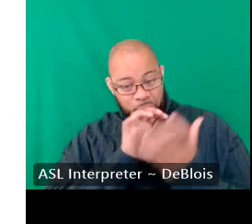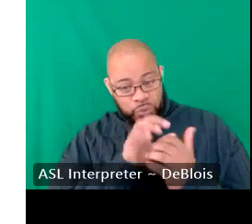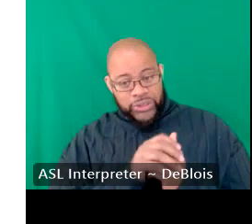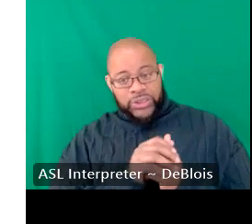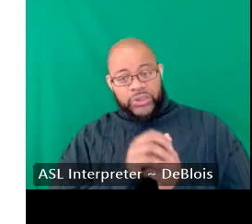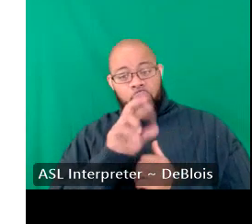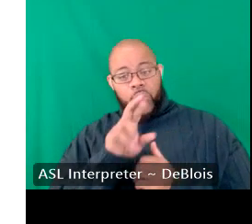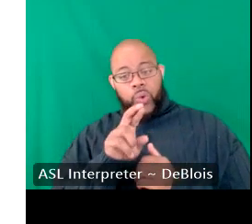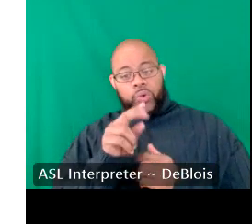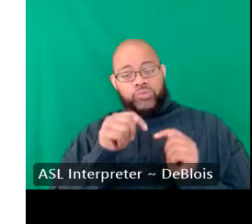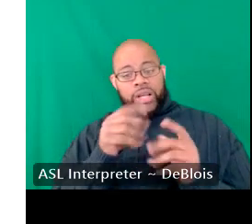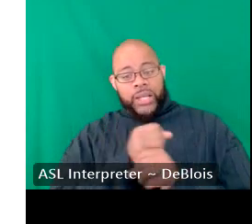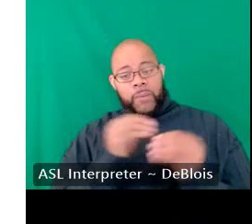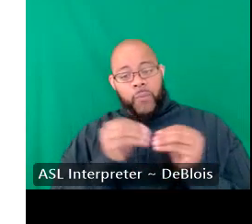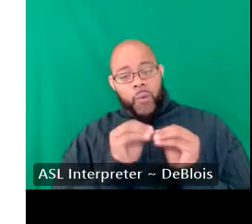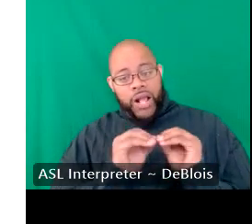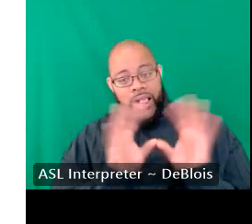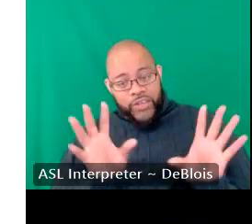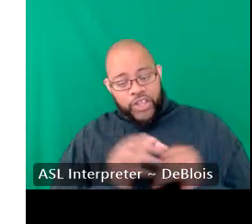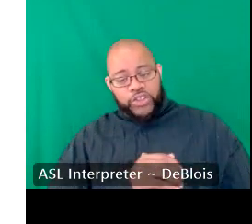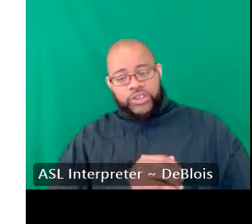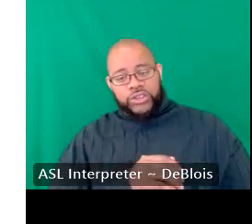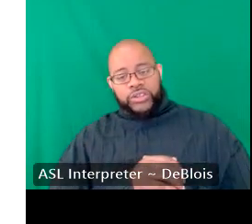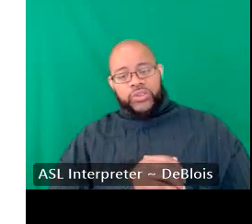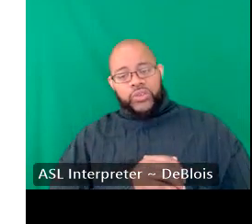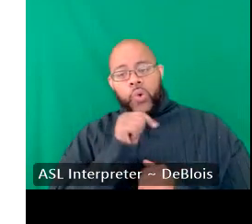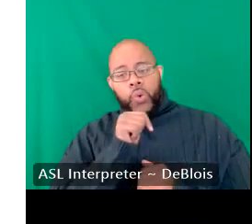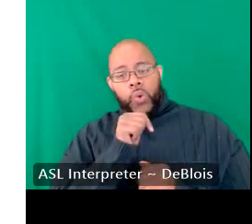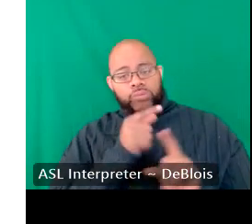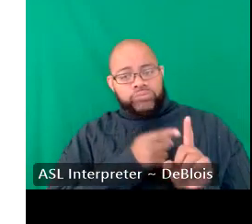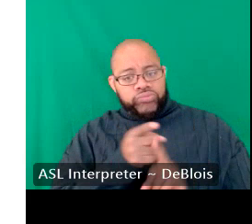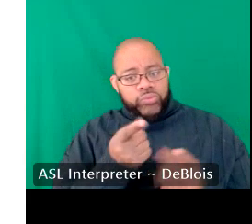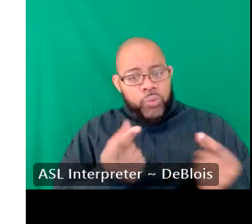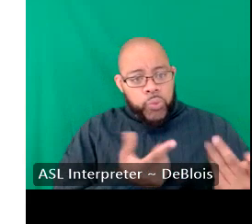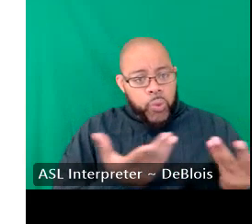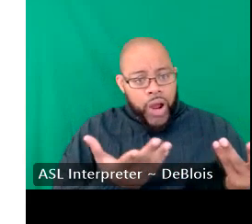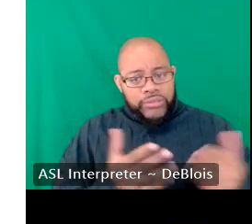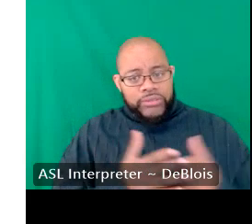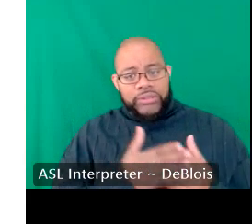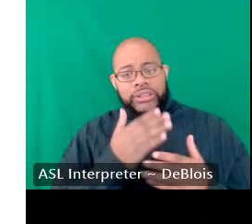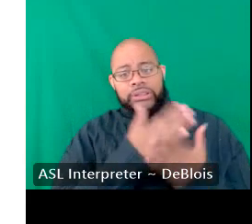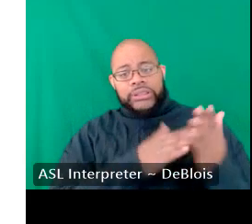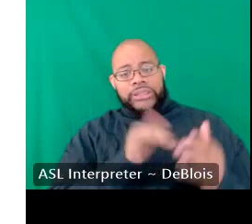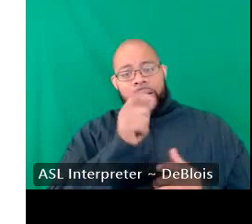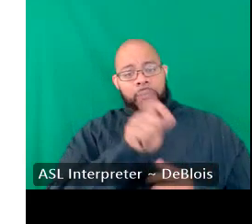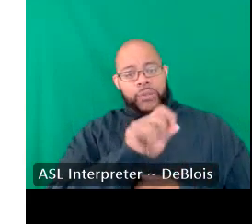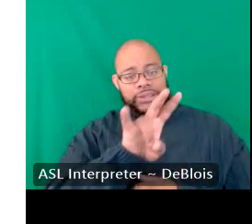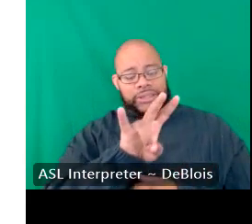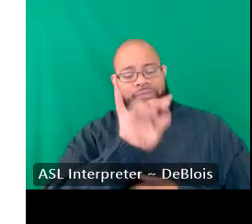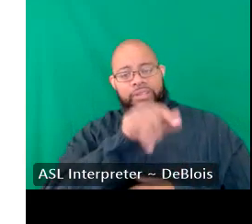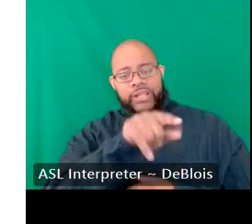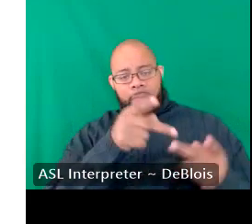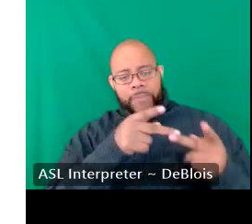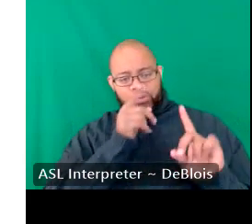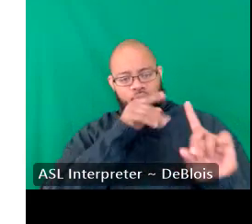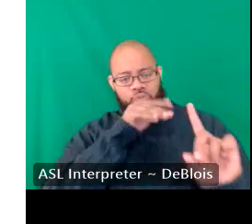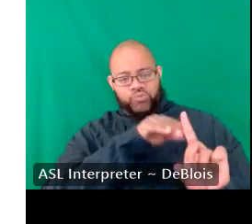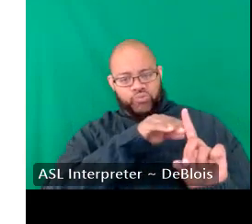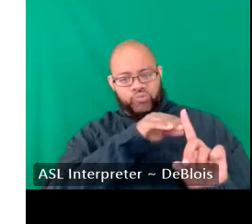for more clarification of who does what here, section 10.7 is your place to go to be able to